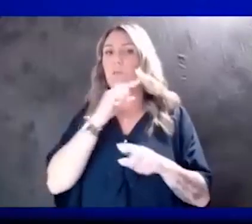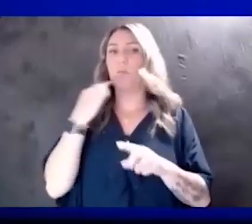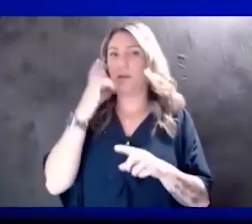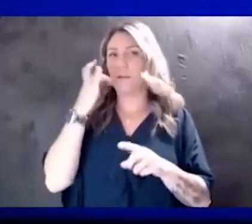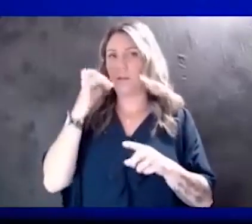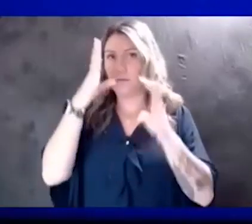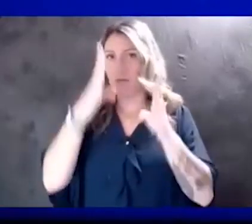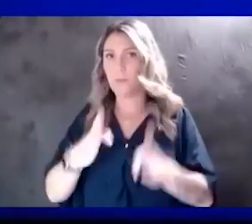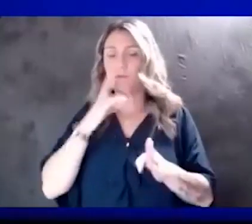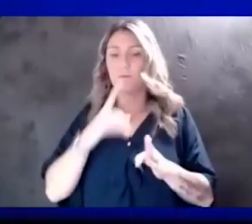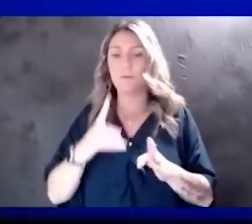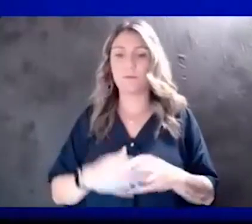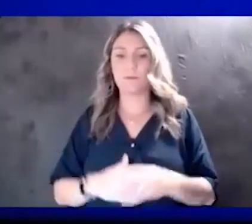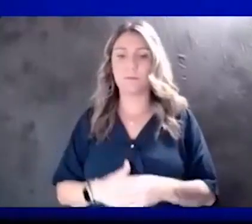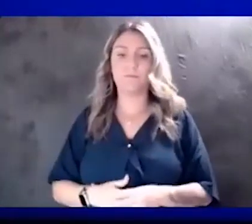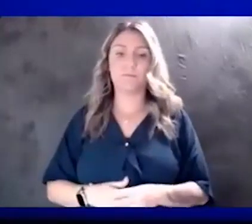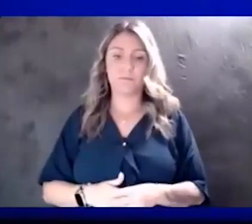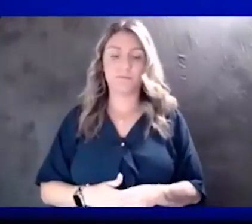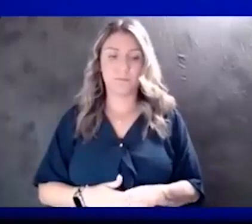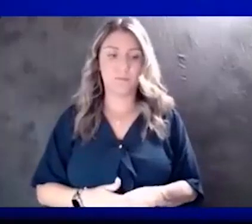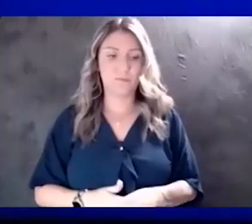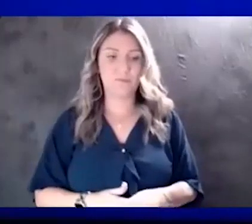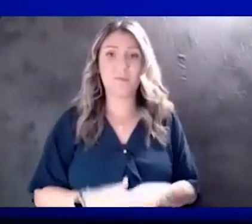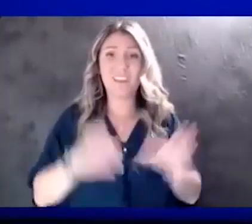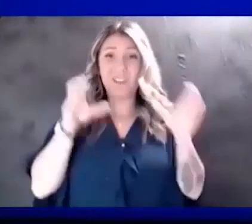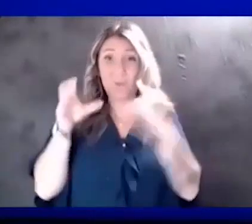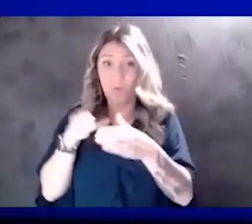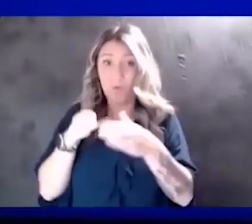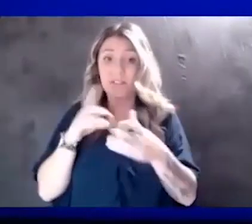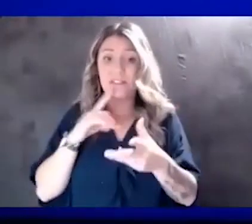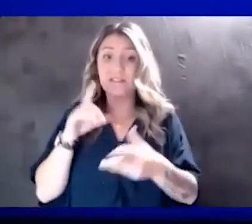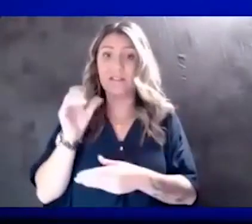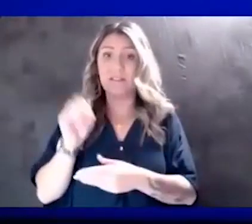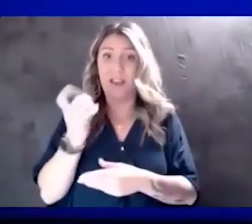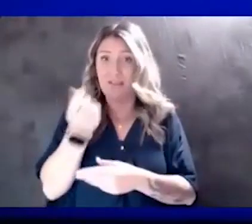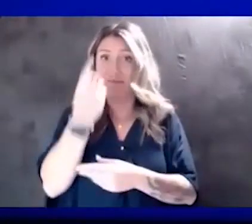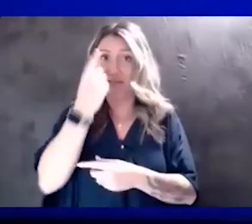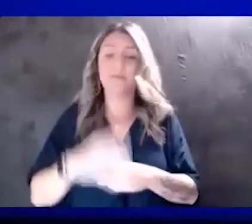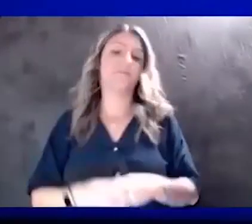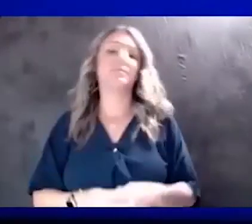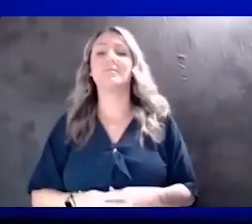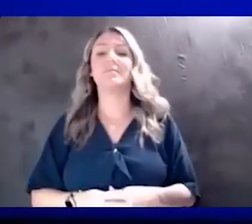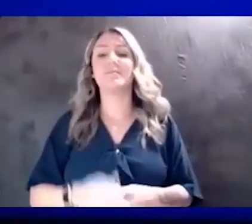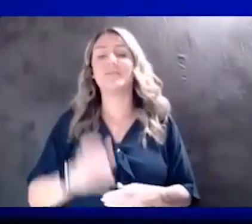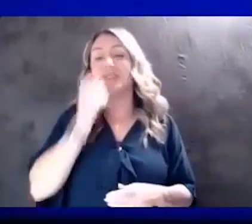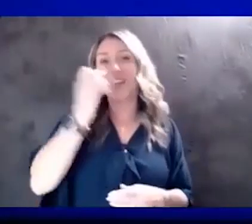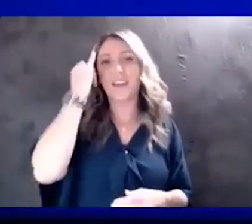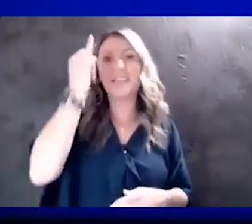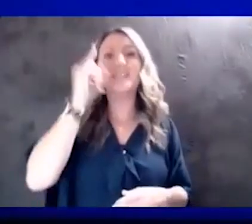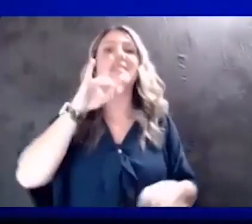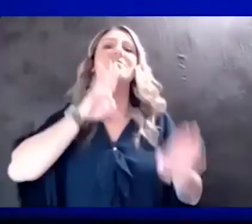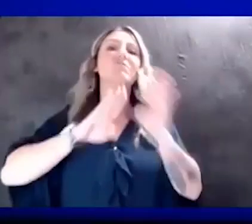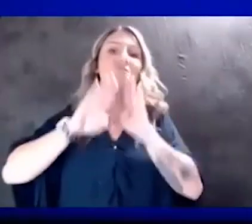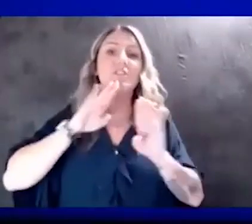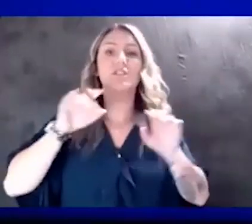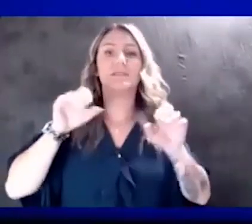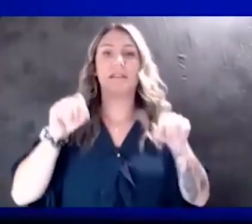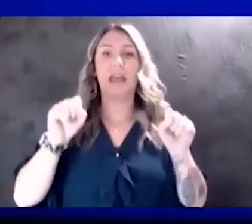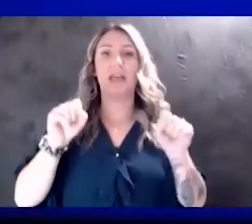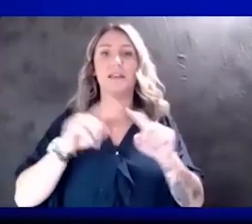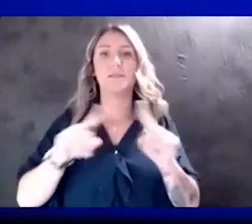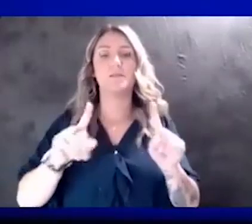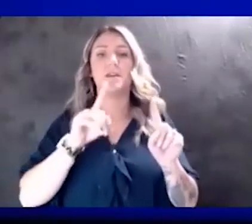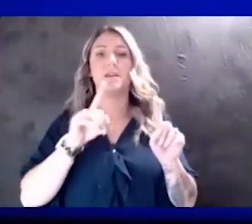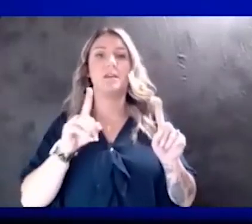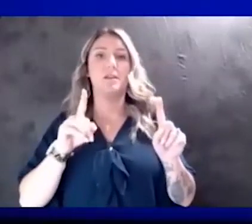practice, the quarantining is, I get it, not ideal. That's frustrating, yes. It's frustrating, but it is gonna